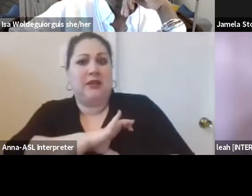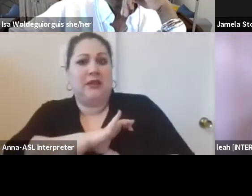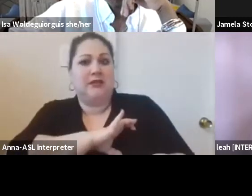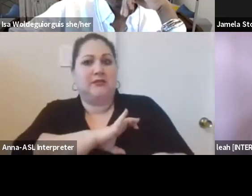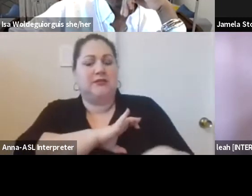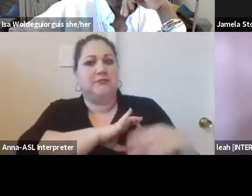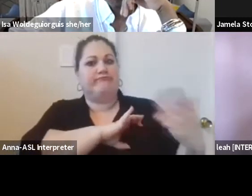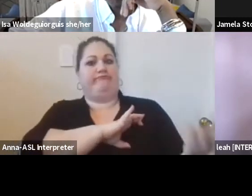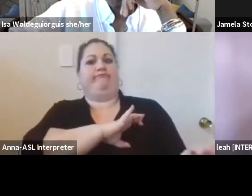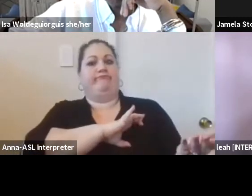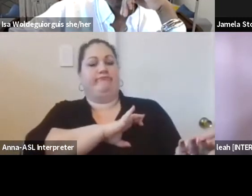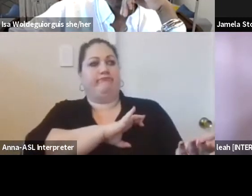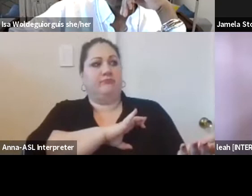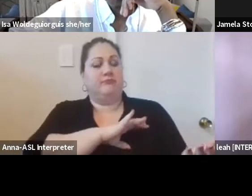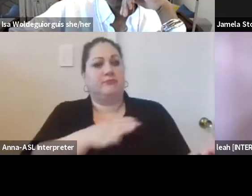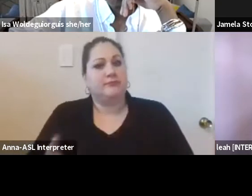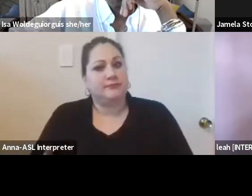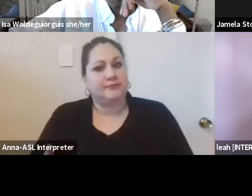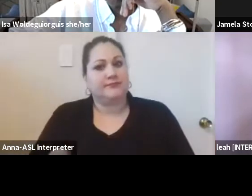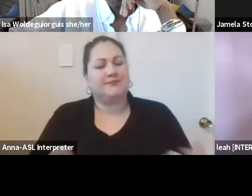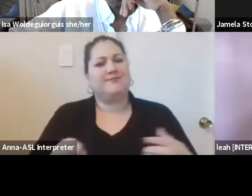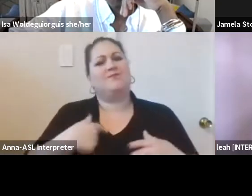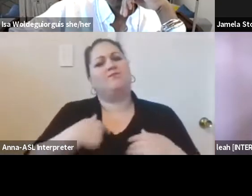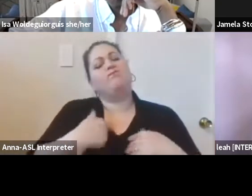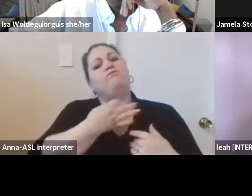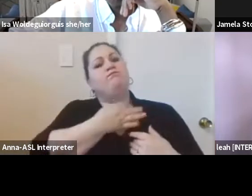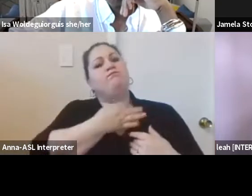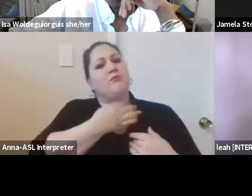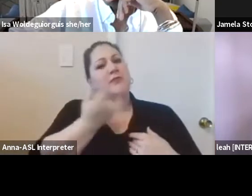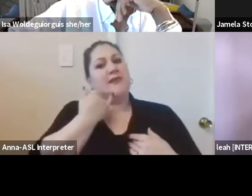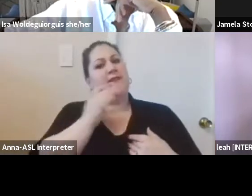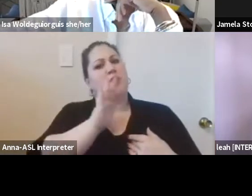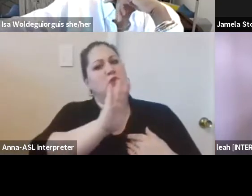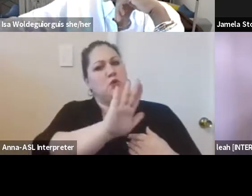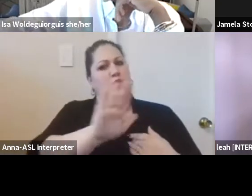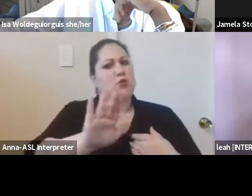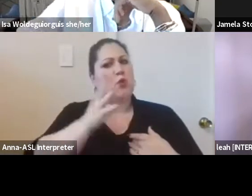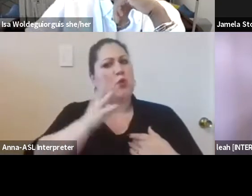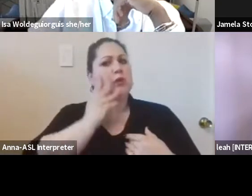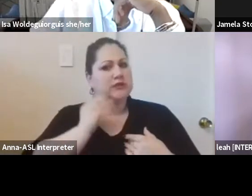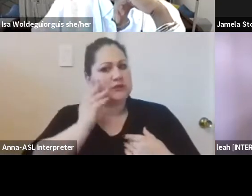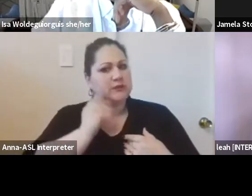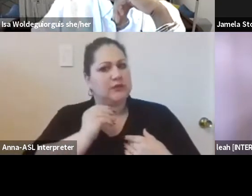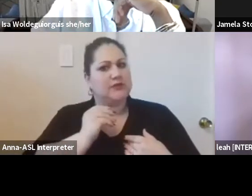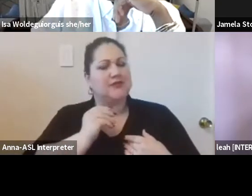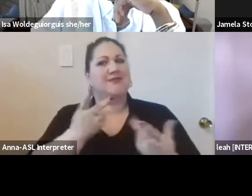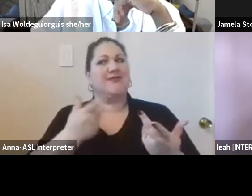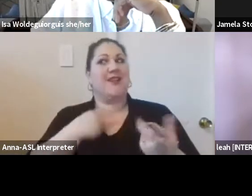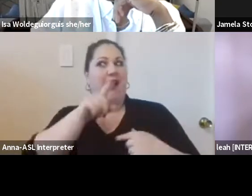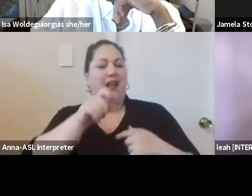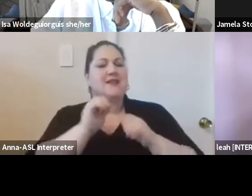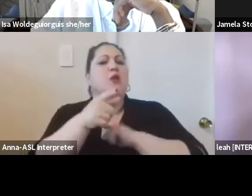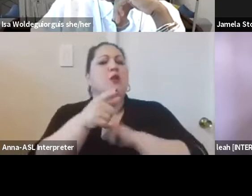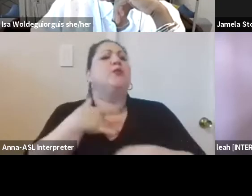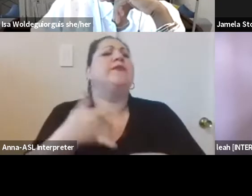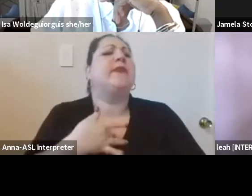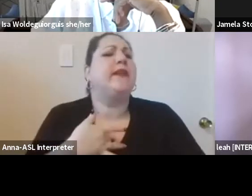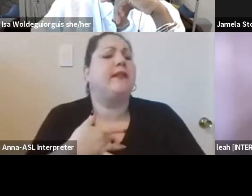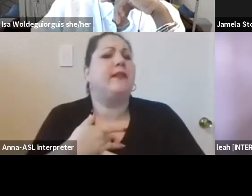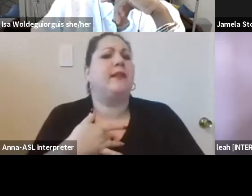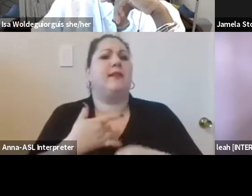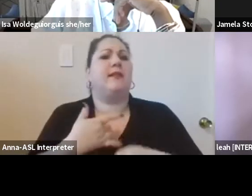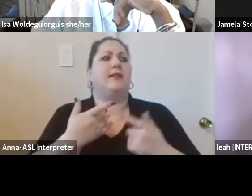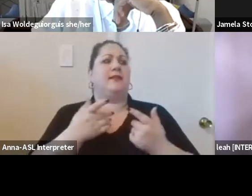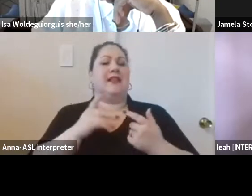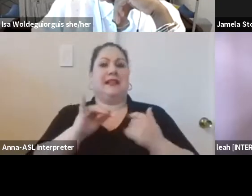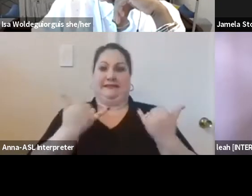I wonder if your experiences, you were asked, how do you feel? We asked about where are you with